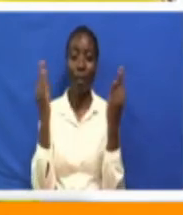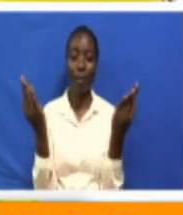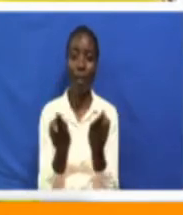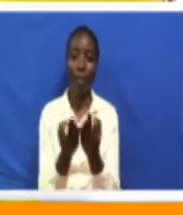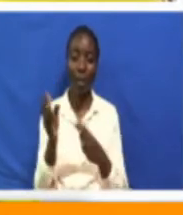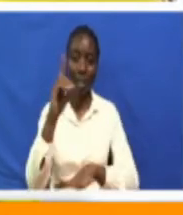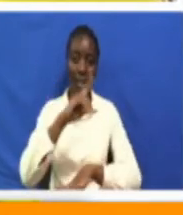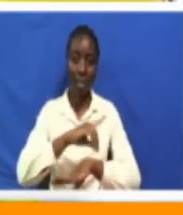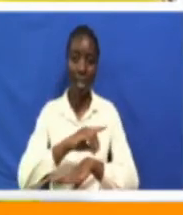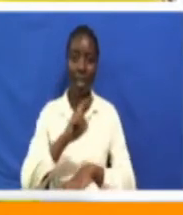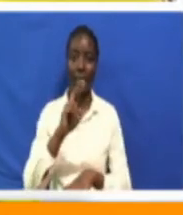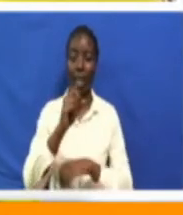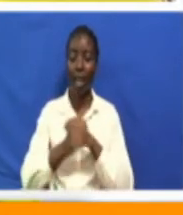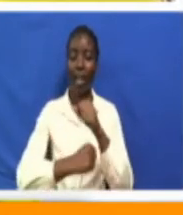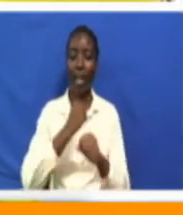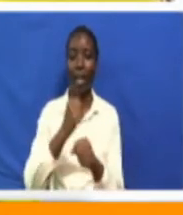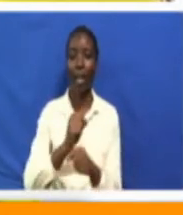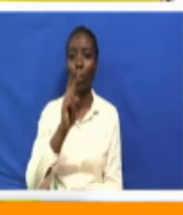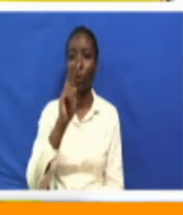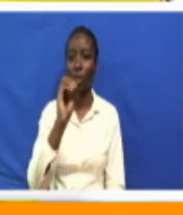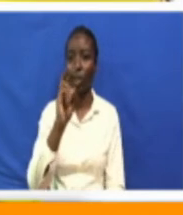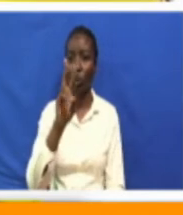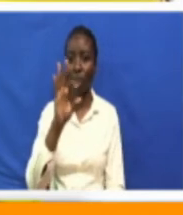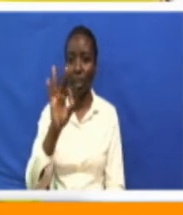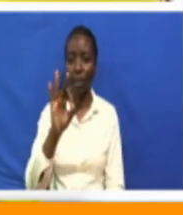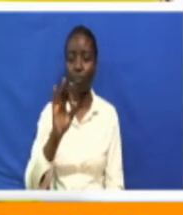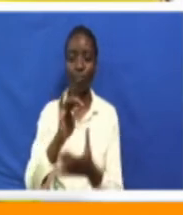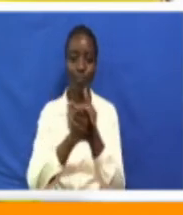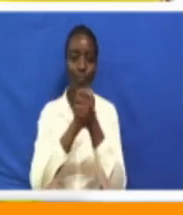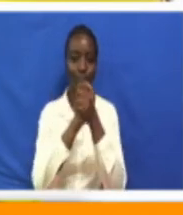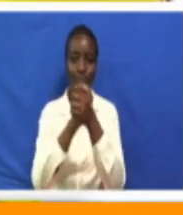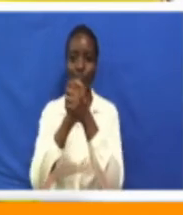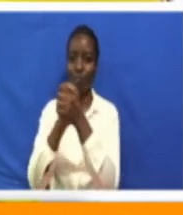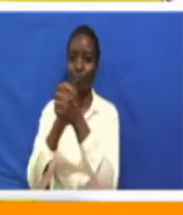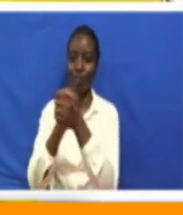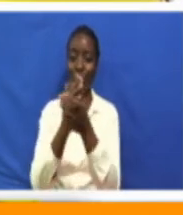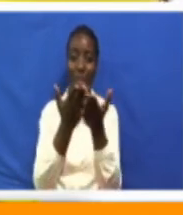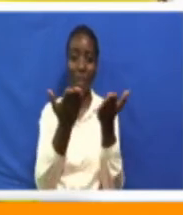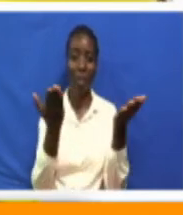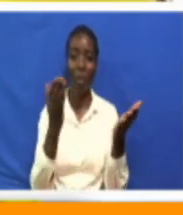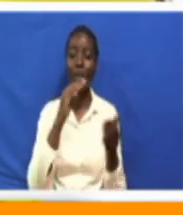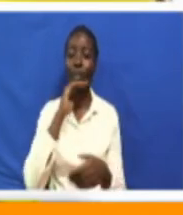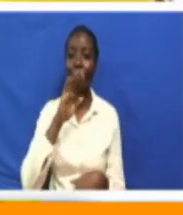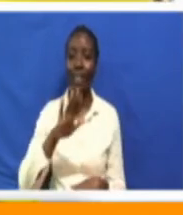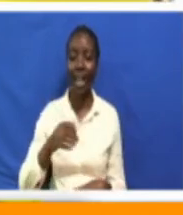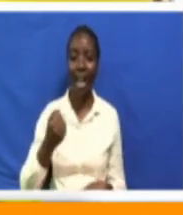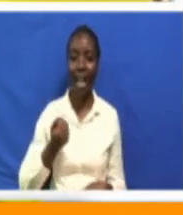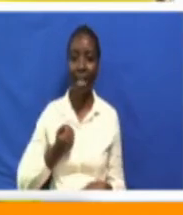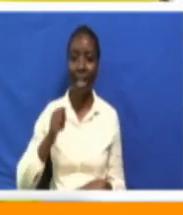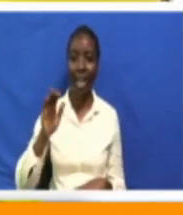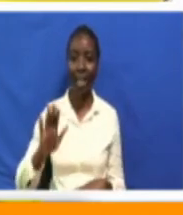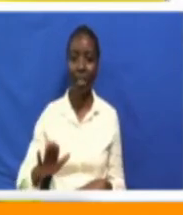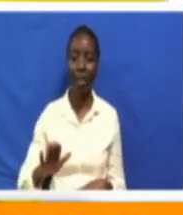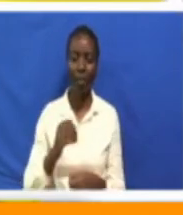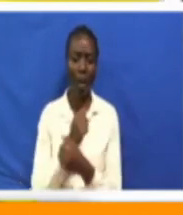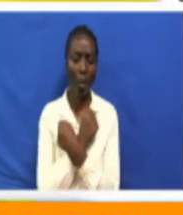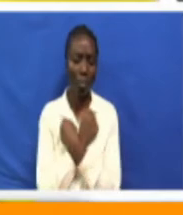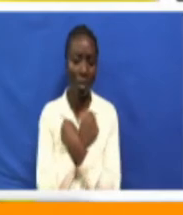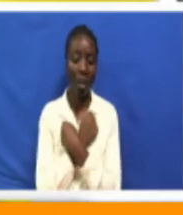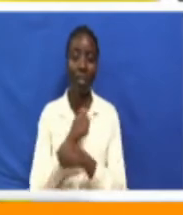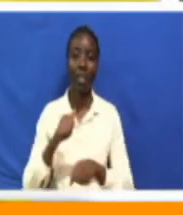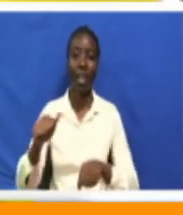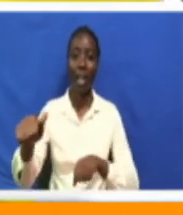Day 2023 I greet all of you dear Sons dear Daughters of our beloved